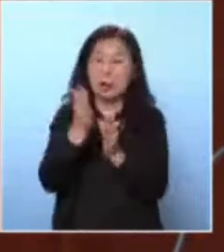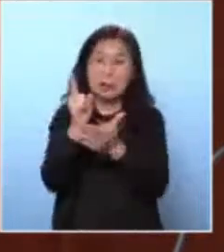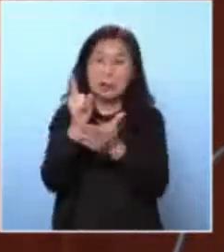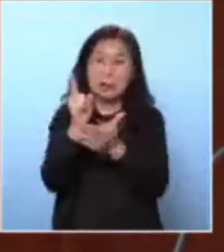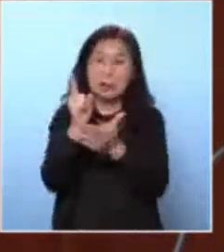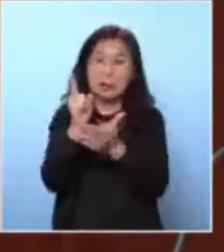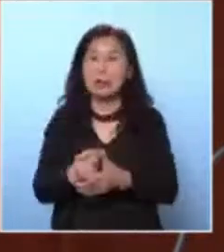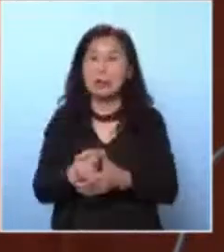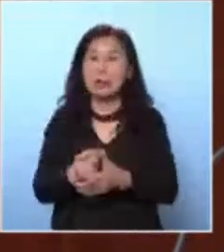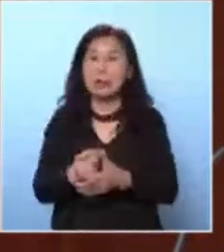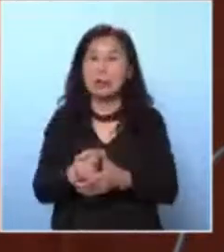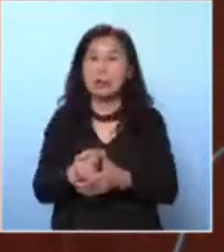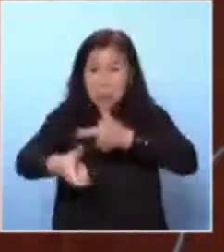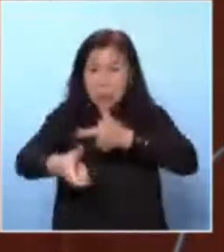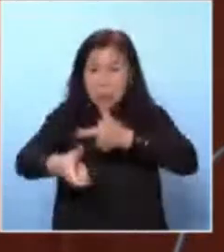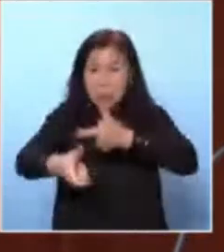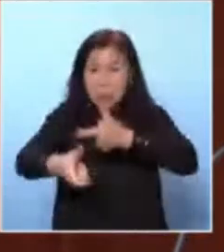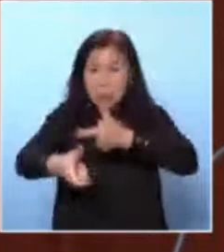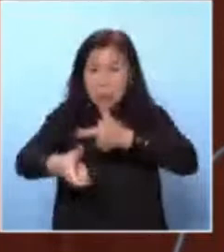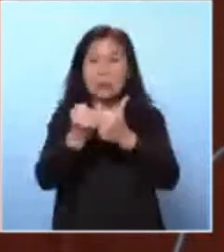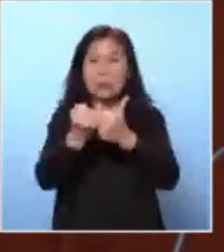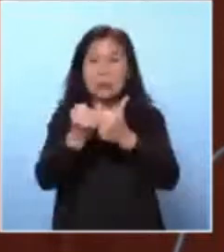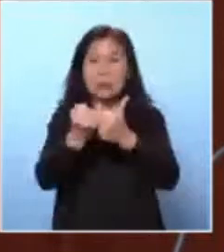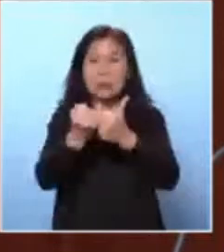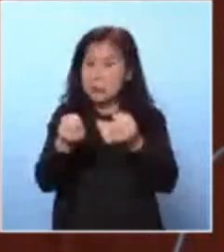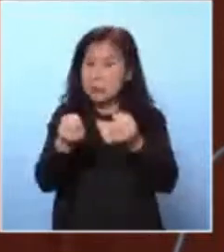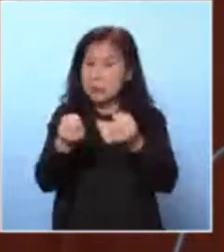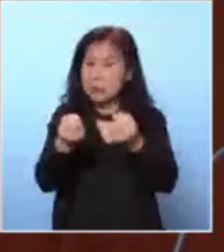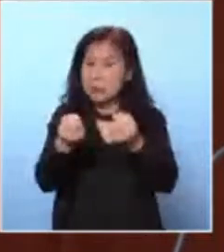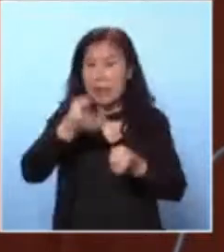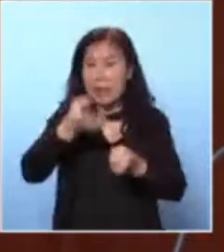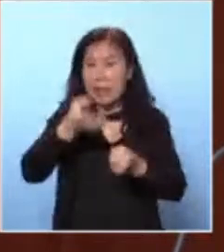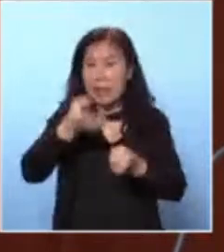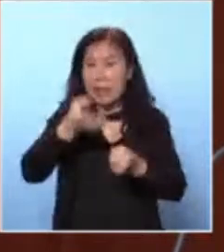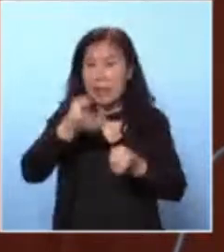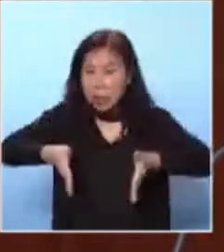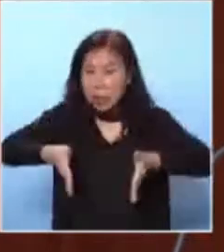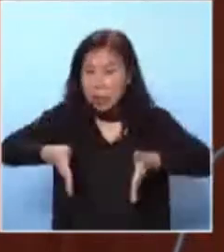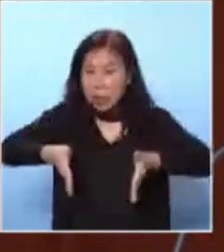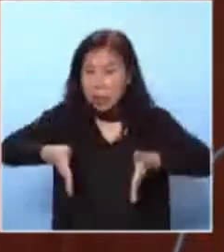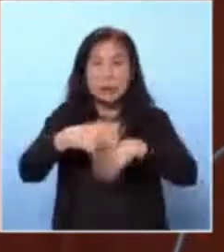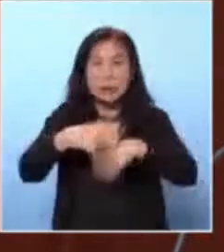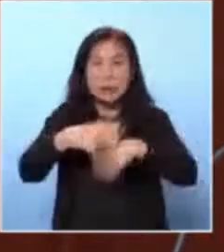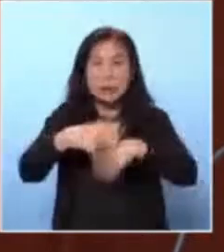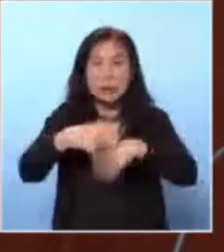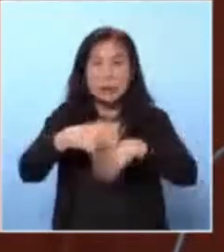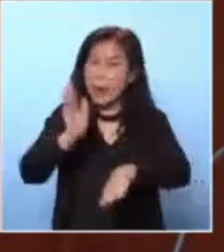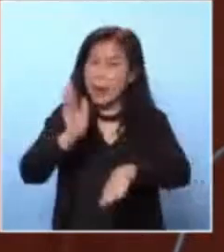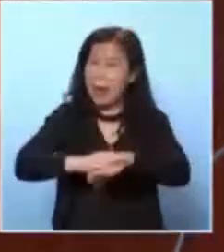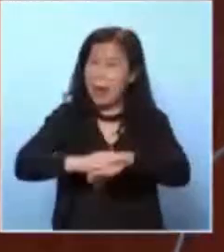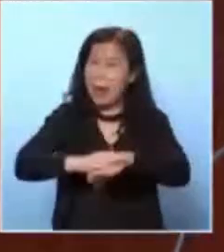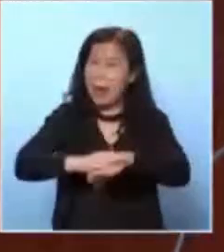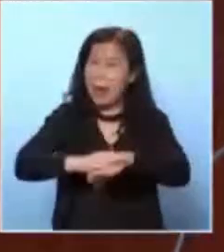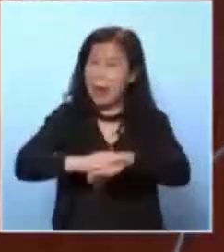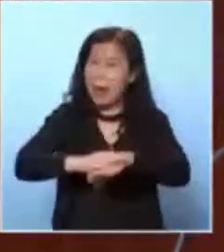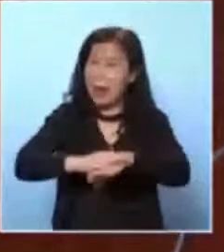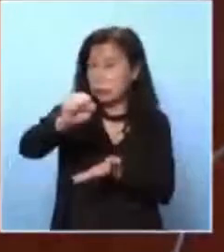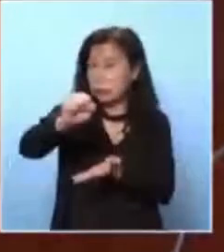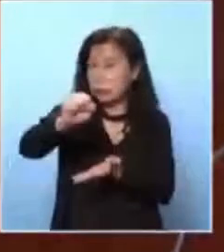some 2,500 students from the Belt and Road countries were recipients of the Belt and Road Scholarship and